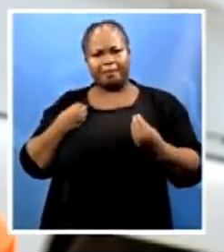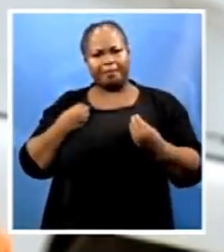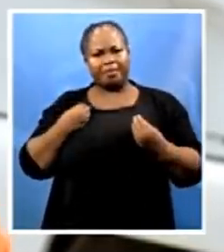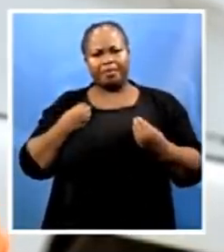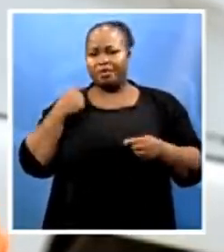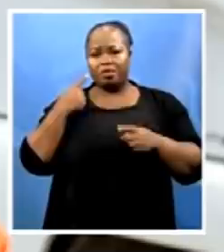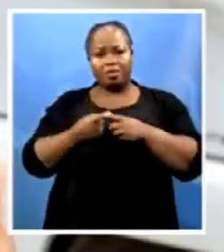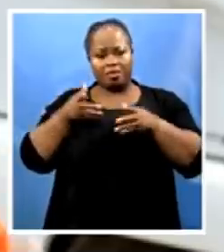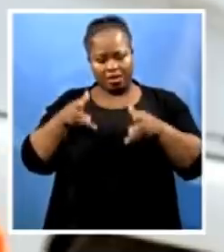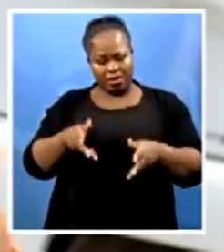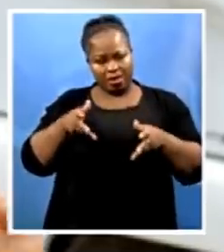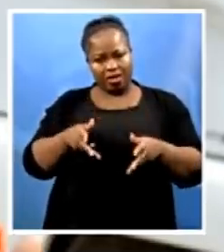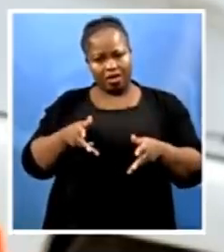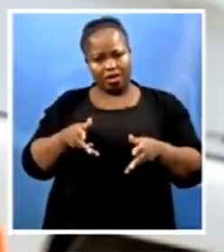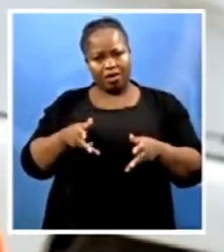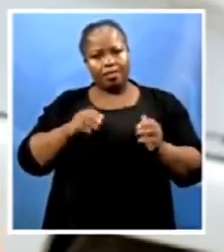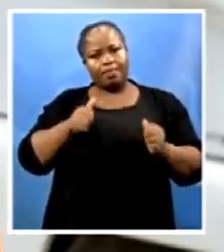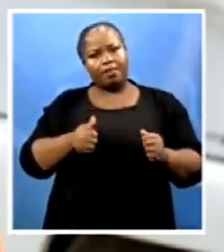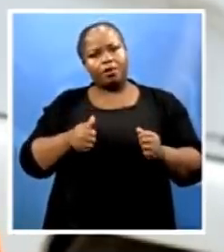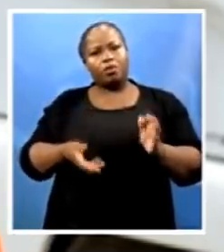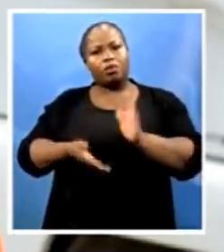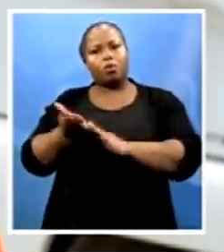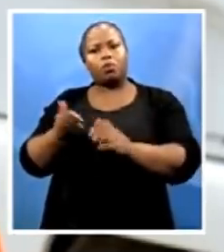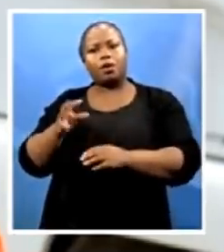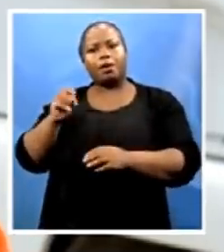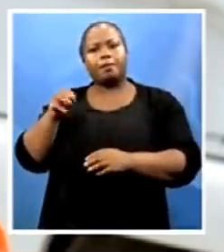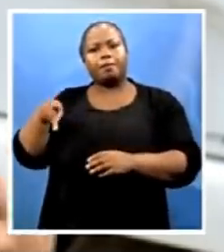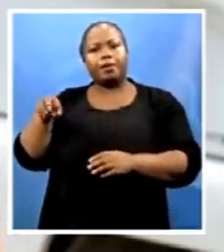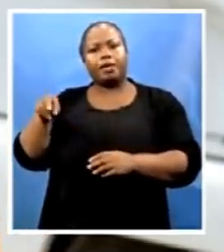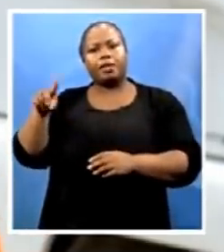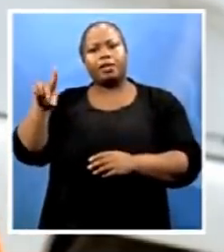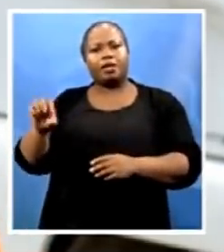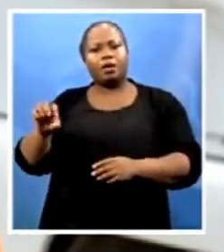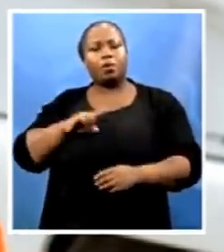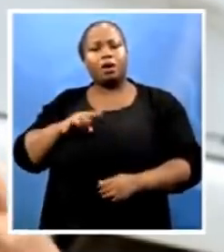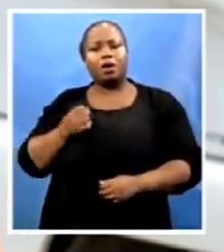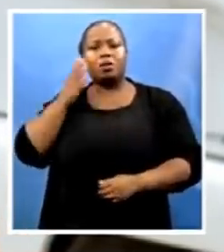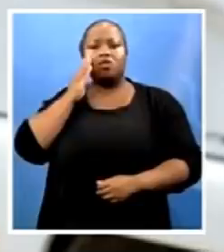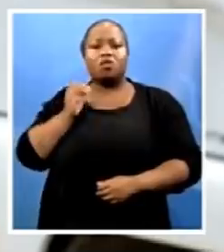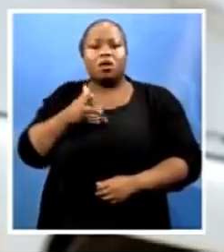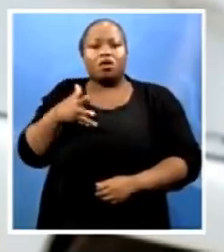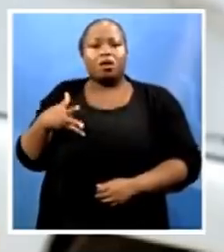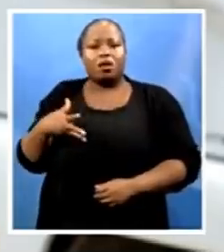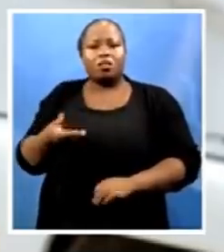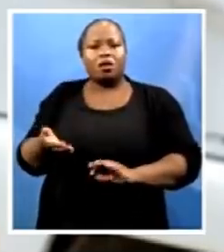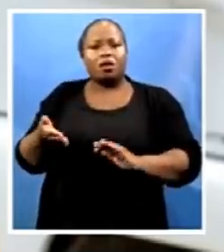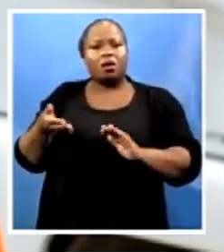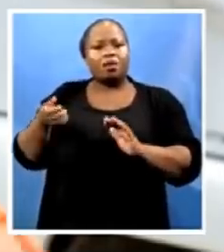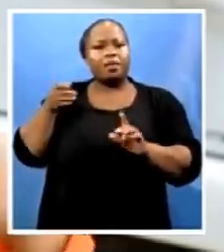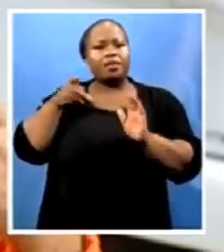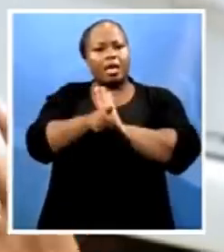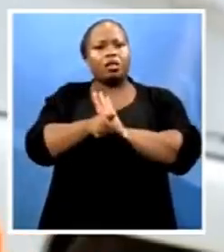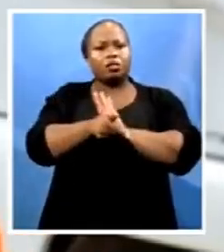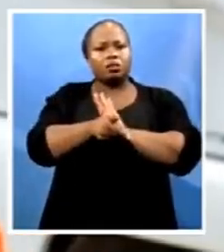to Impendle, where one of the grannies have been killed. In fact, the culprit just went to that